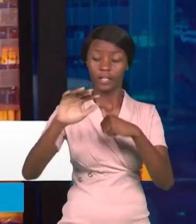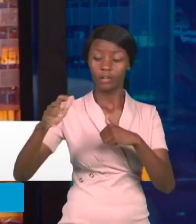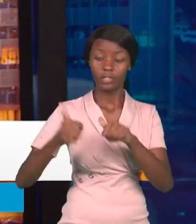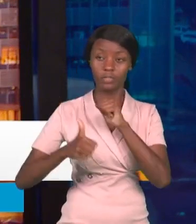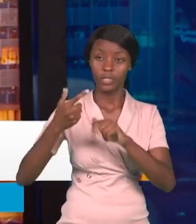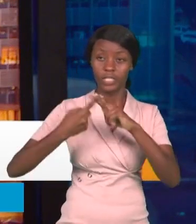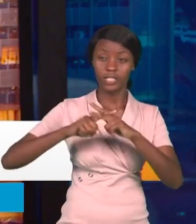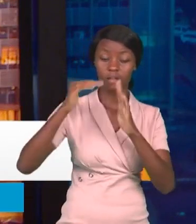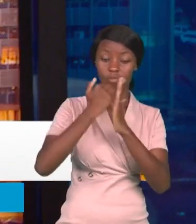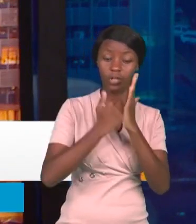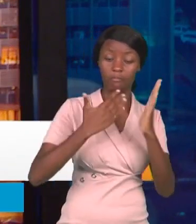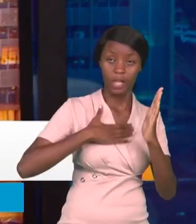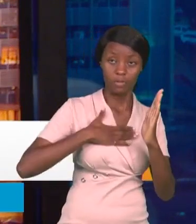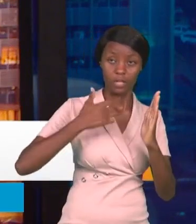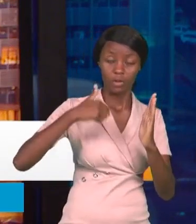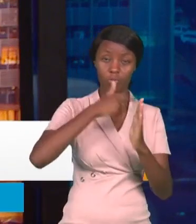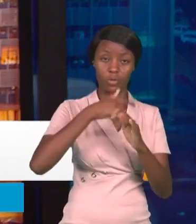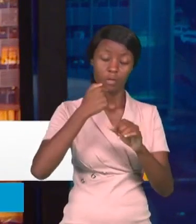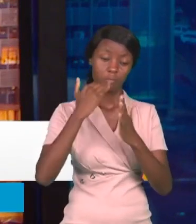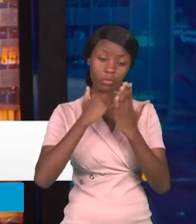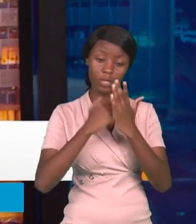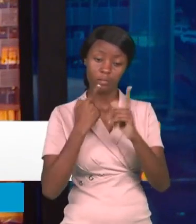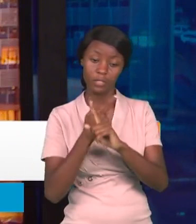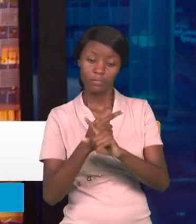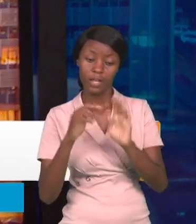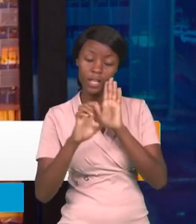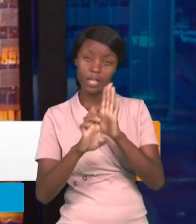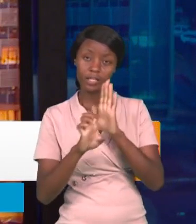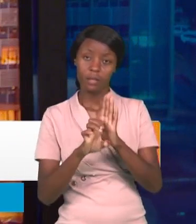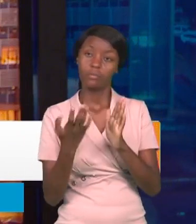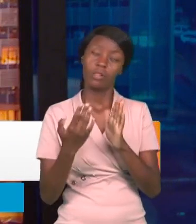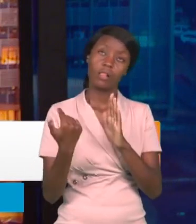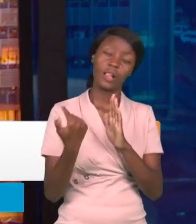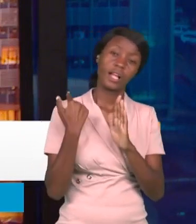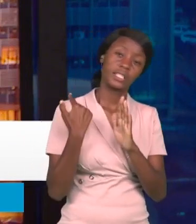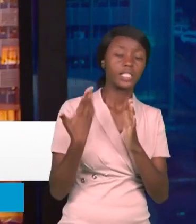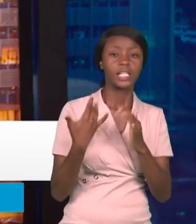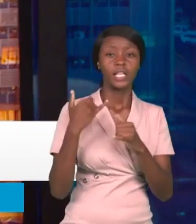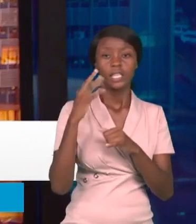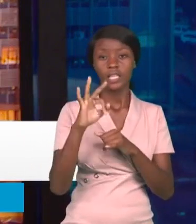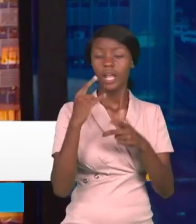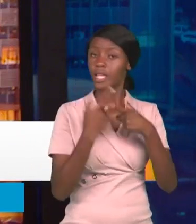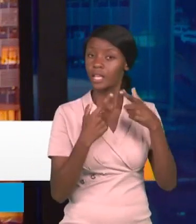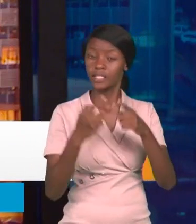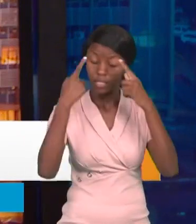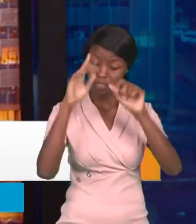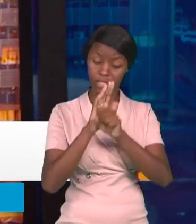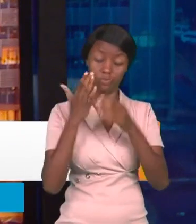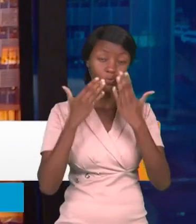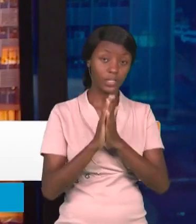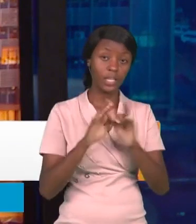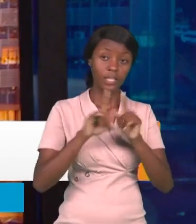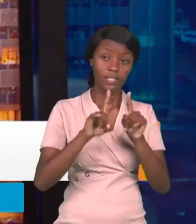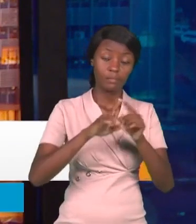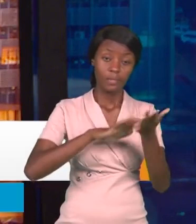executed our program. We have conducted our programs in a number of counties for the last 3 years successfully, and have